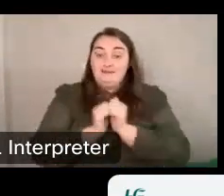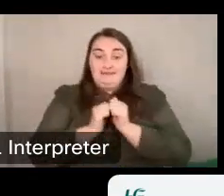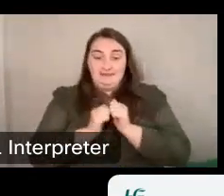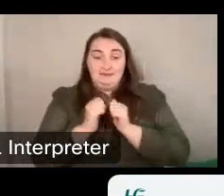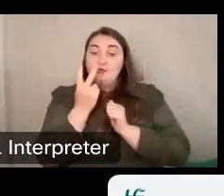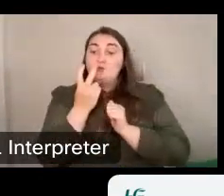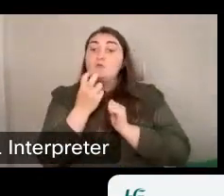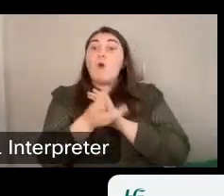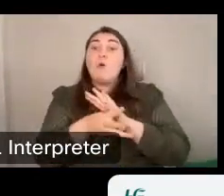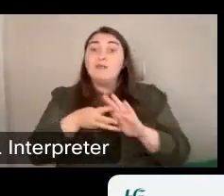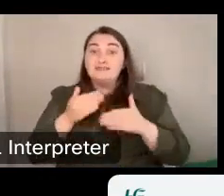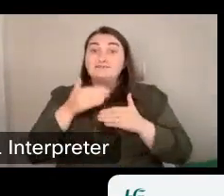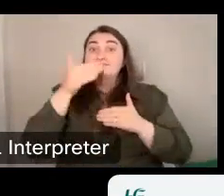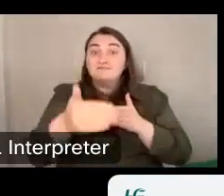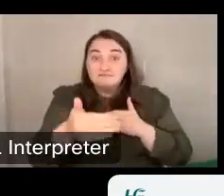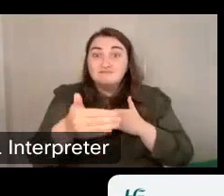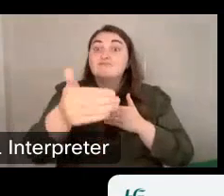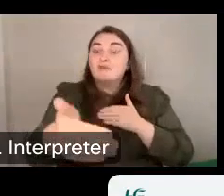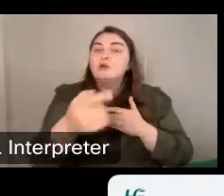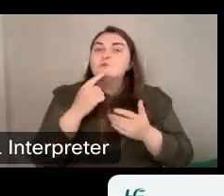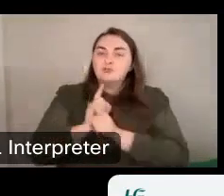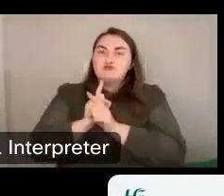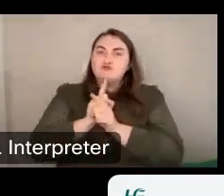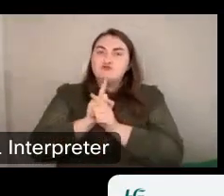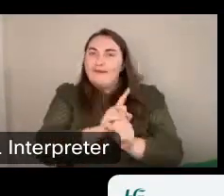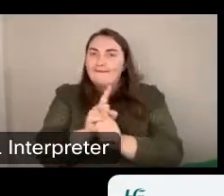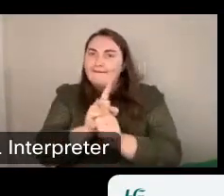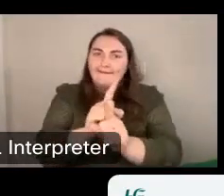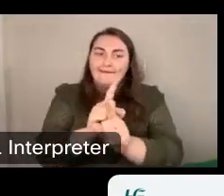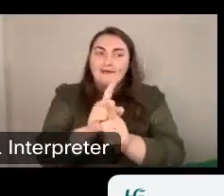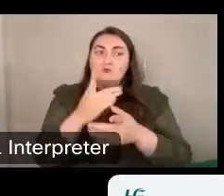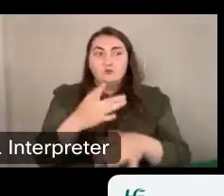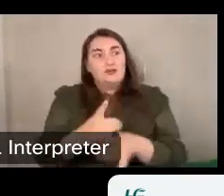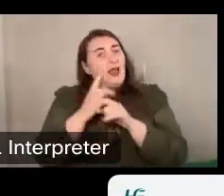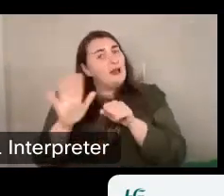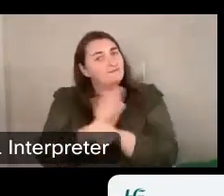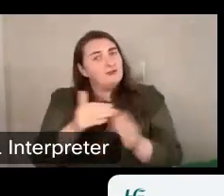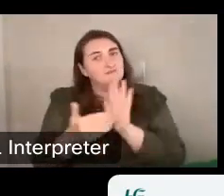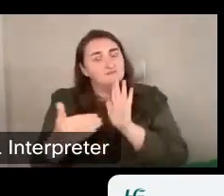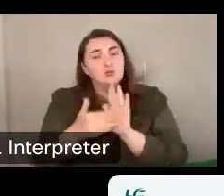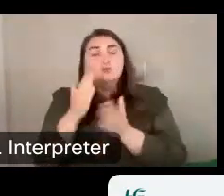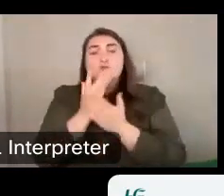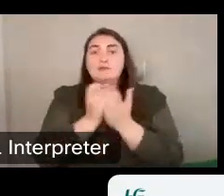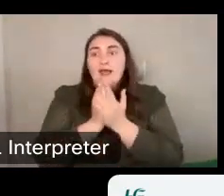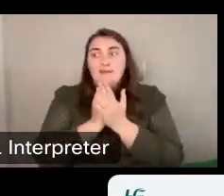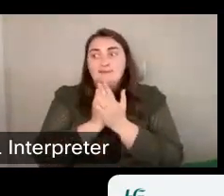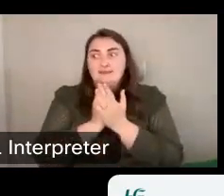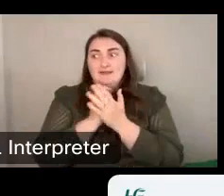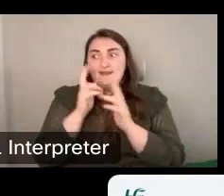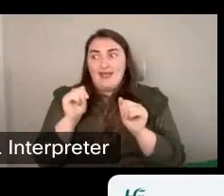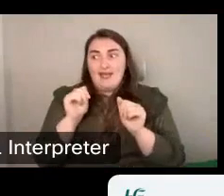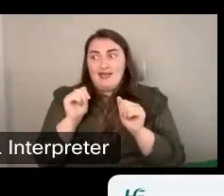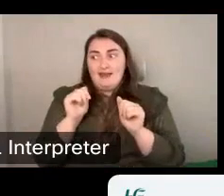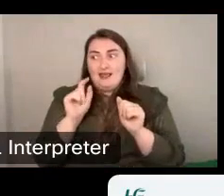weeks after that. So it's actually a tracking device that's really helpful, because sometimes these things can kind of get kicked